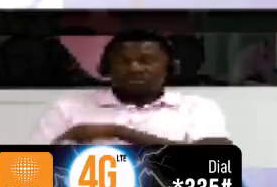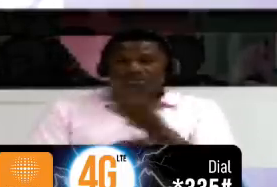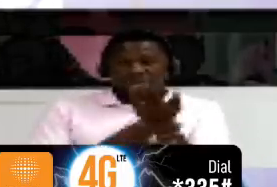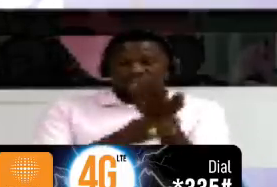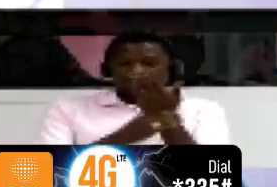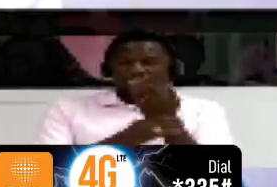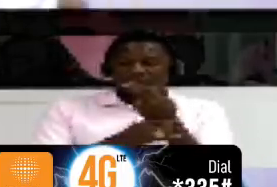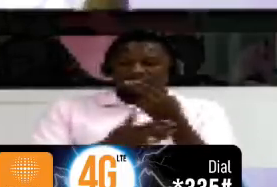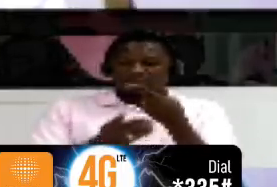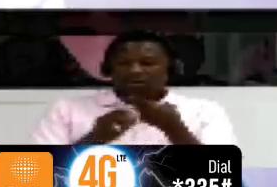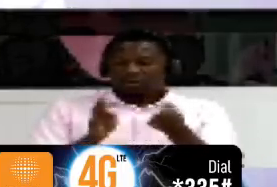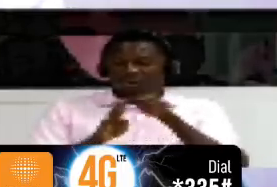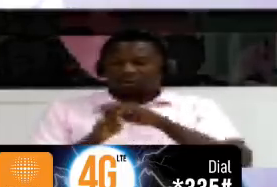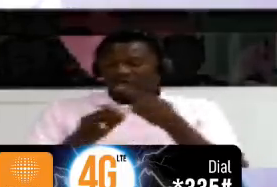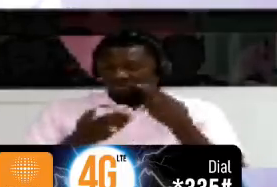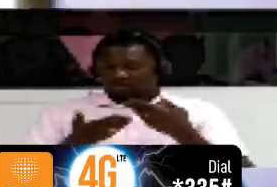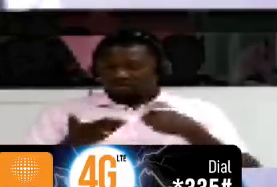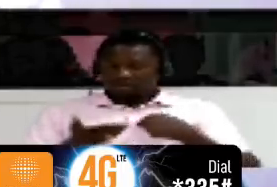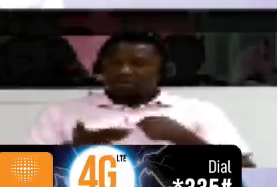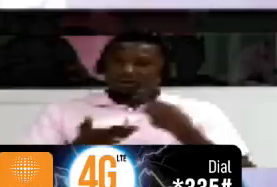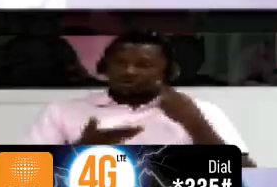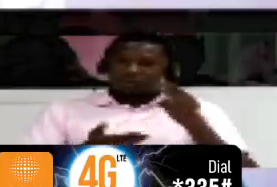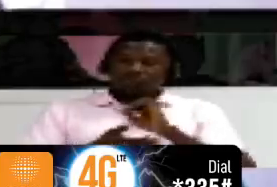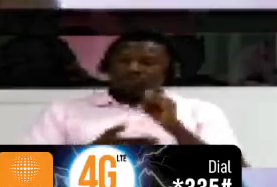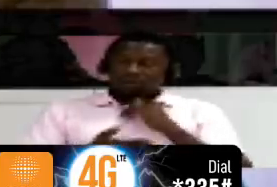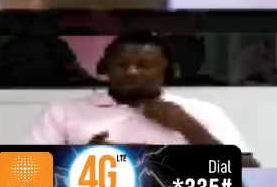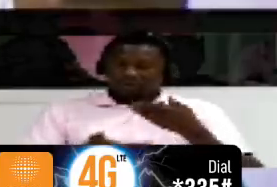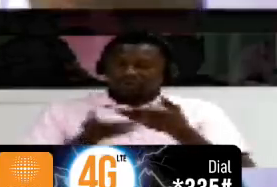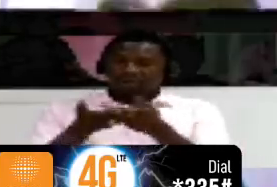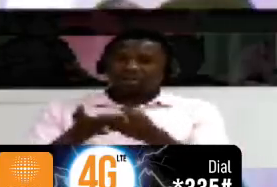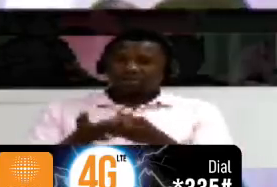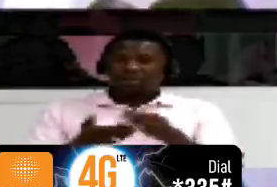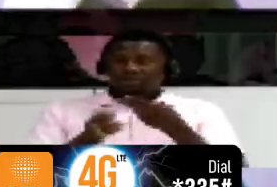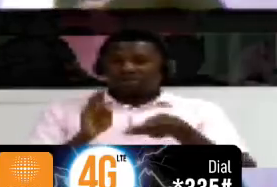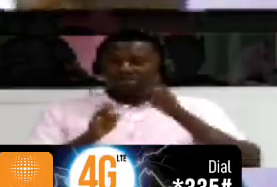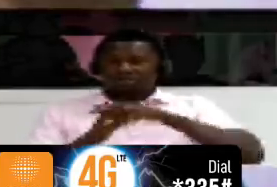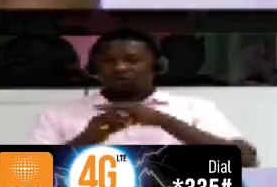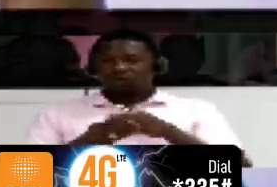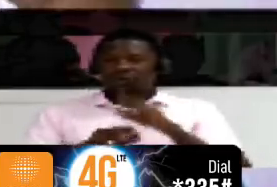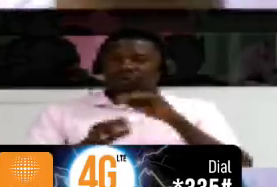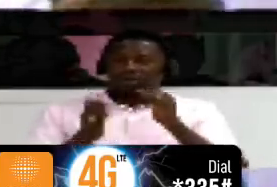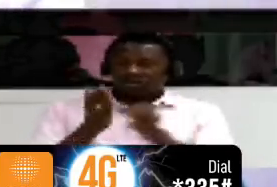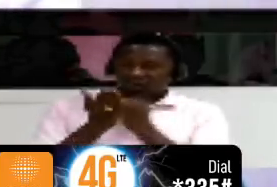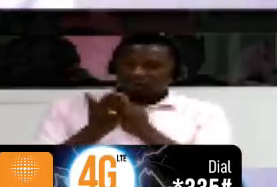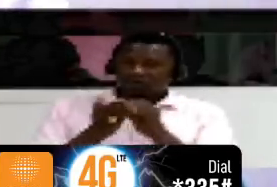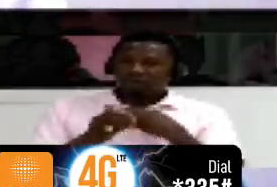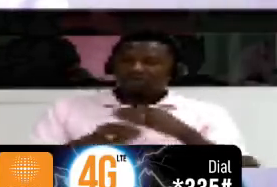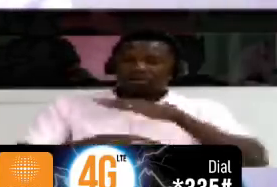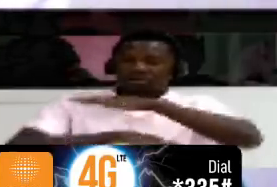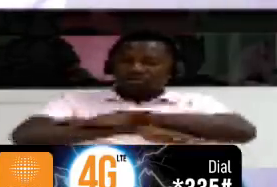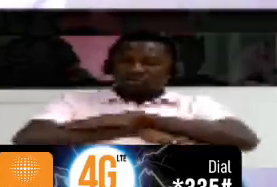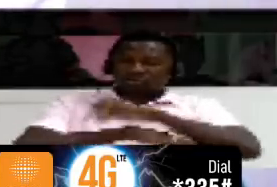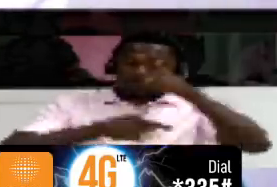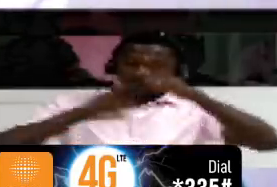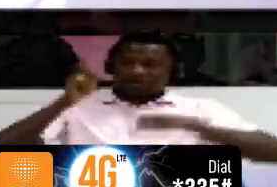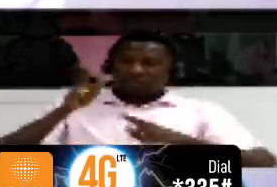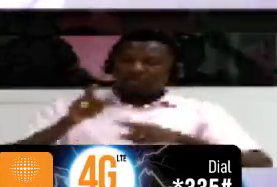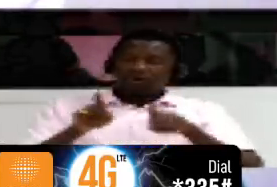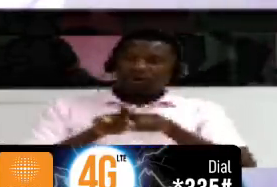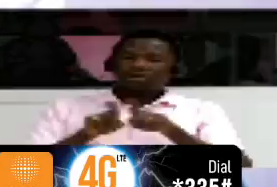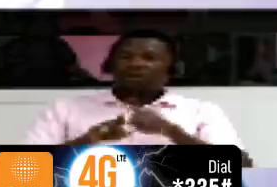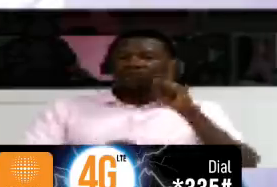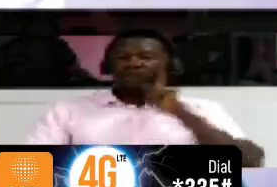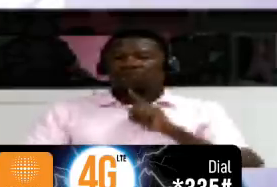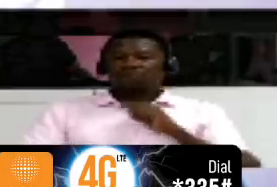I made a comprehensive report with the investigations we did at the school level with the father of Ibrahim Abari, and it